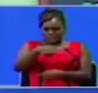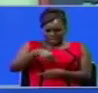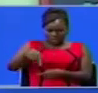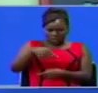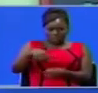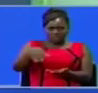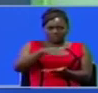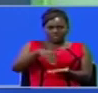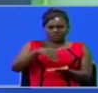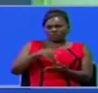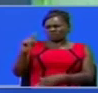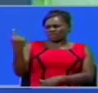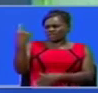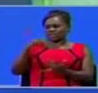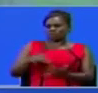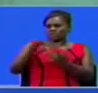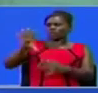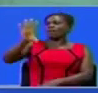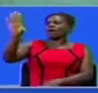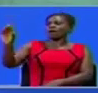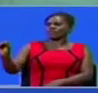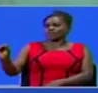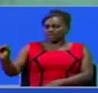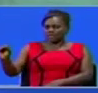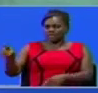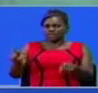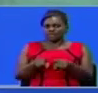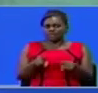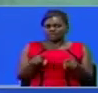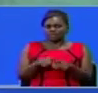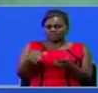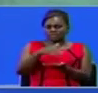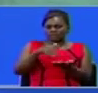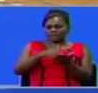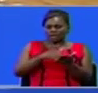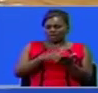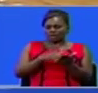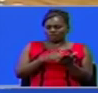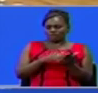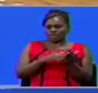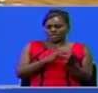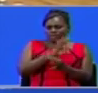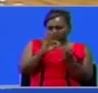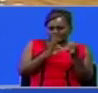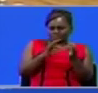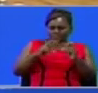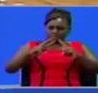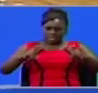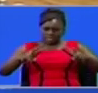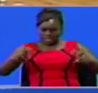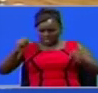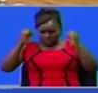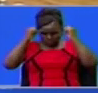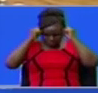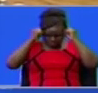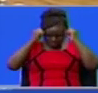This center is the first of its kind in Africa and shall act as a center of excellence for learning and research.